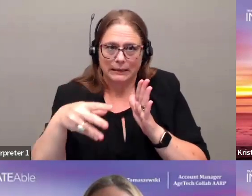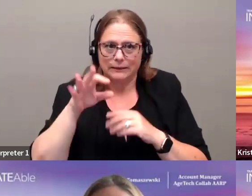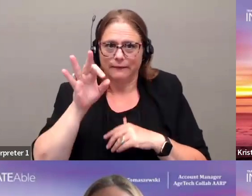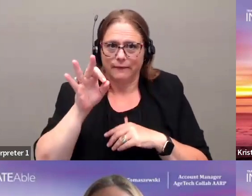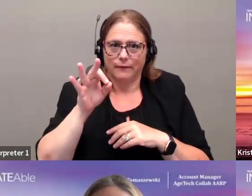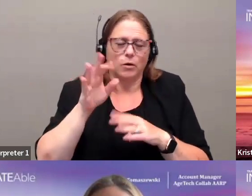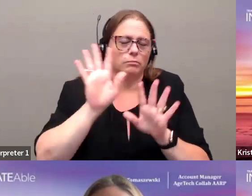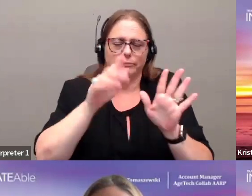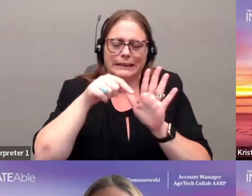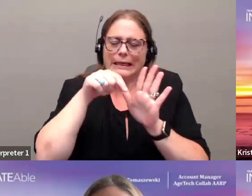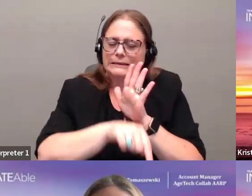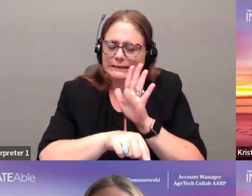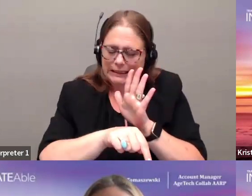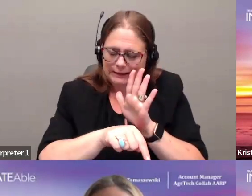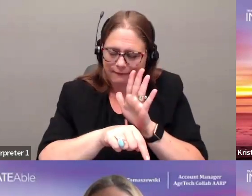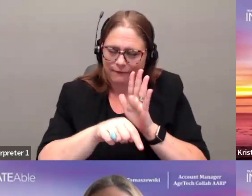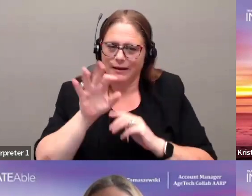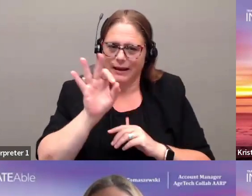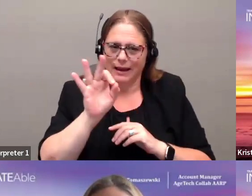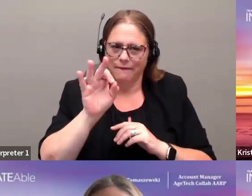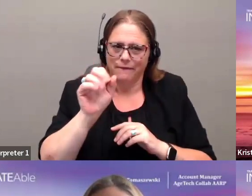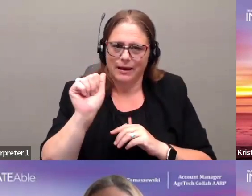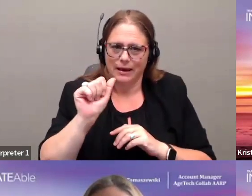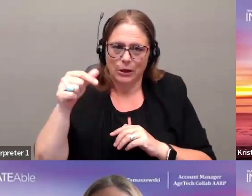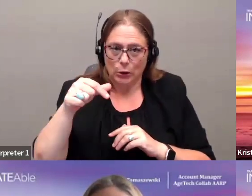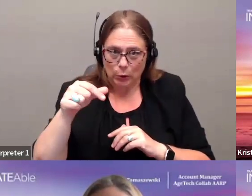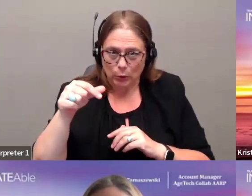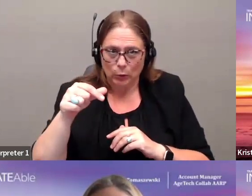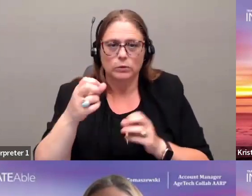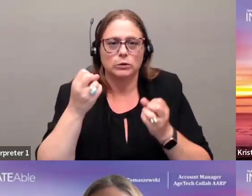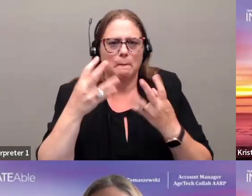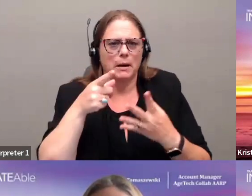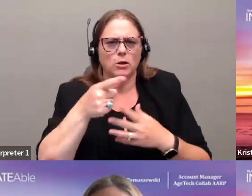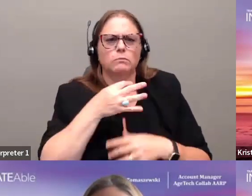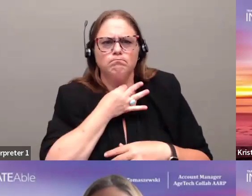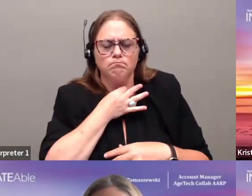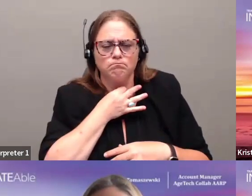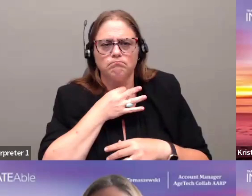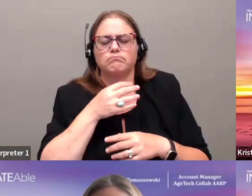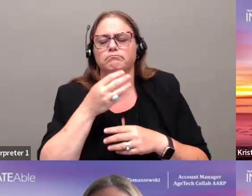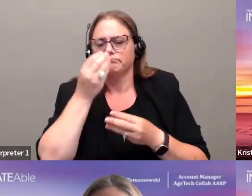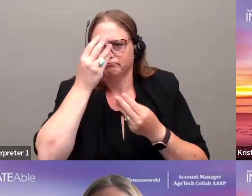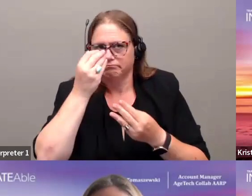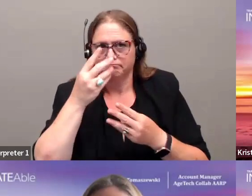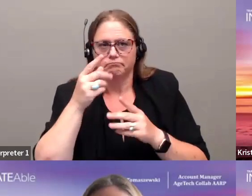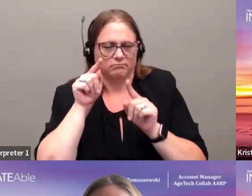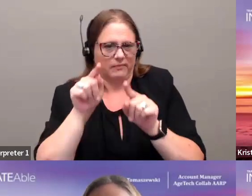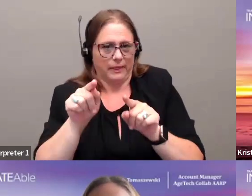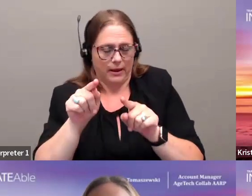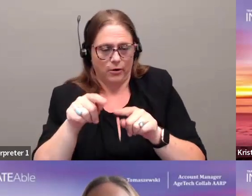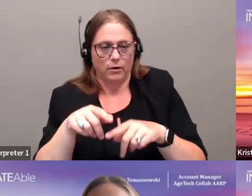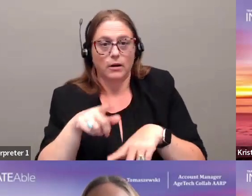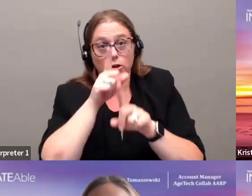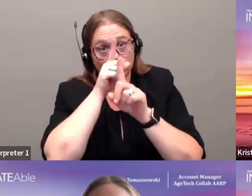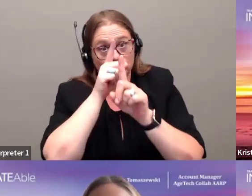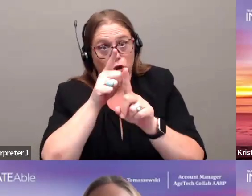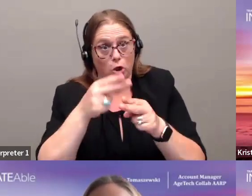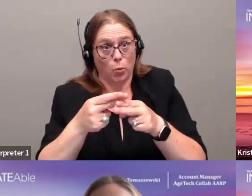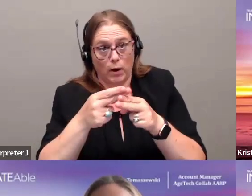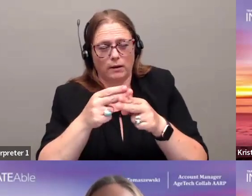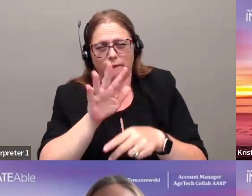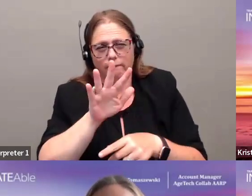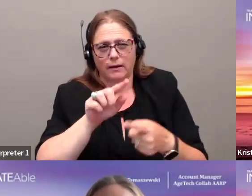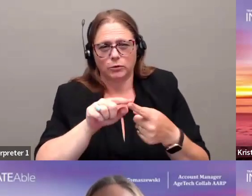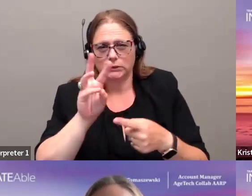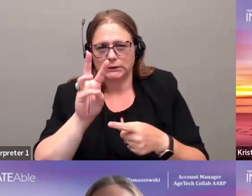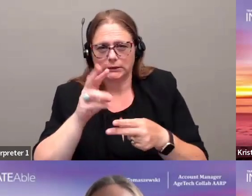that drills into a lot of the details that people are looking for. The target weight is 5 to 6